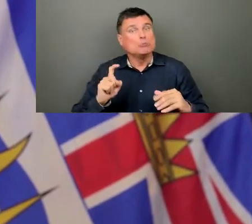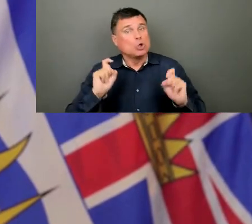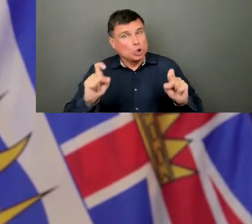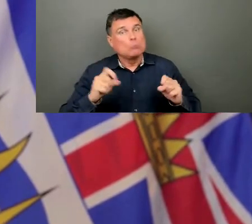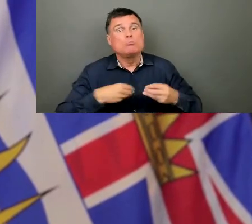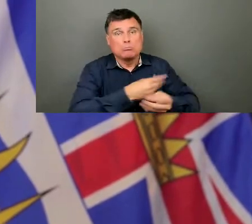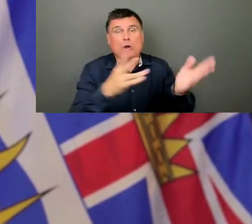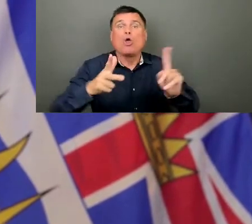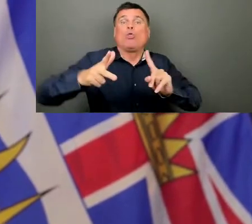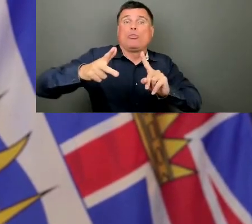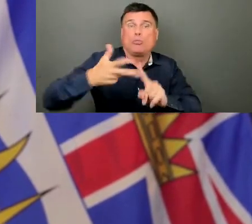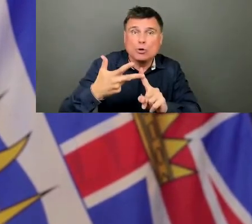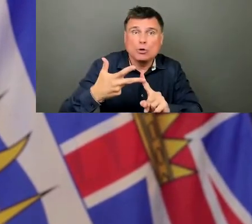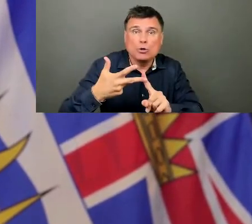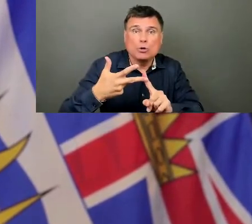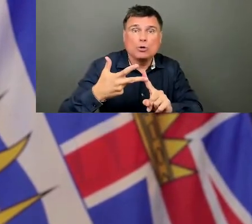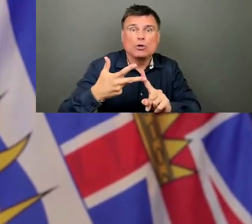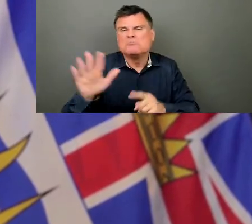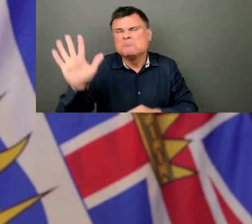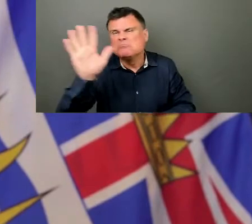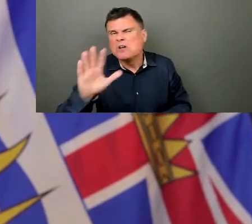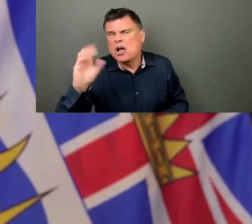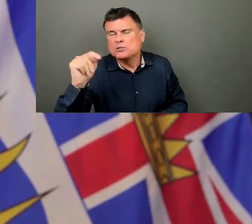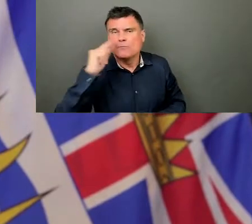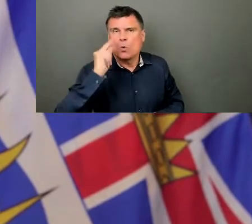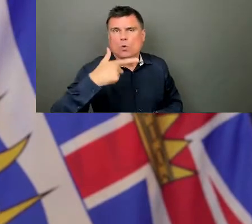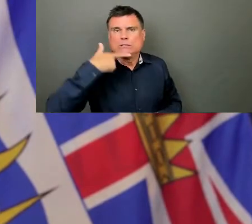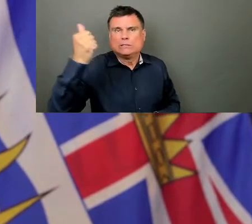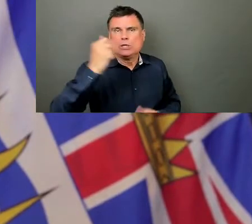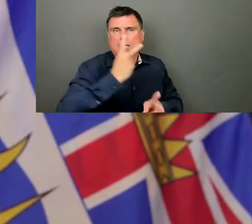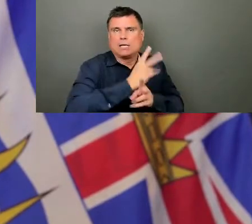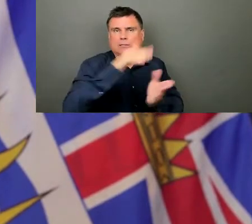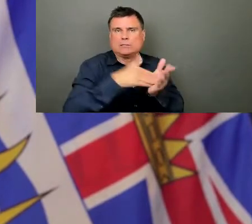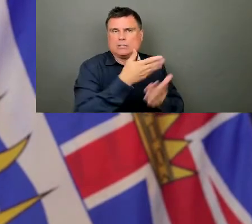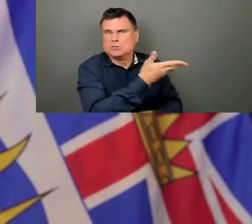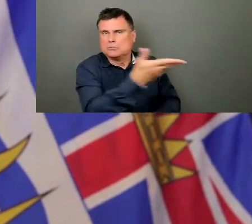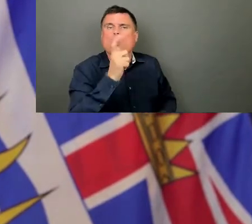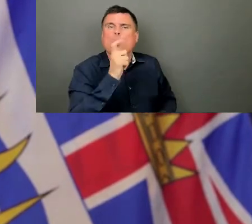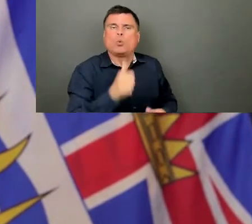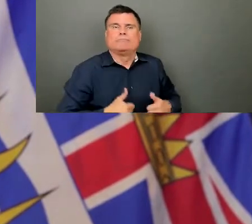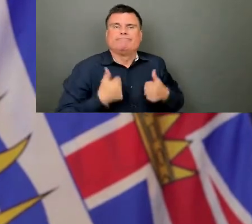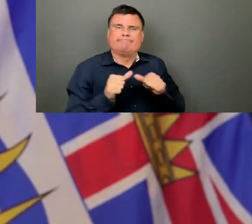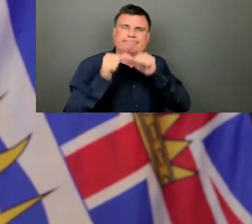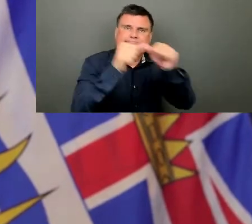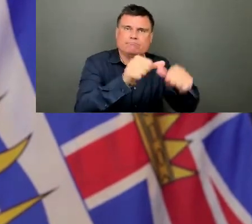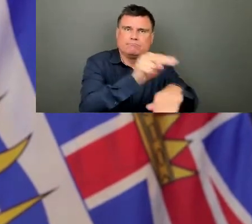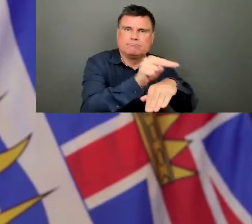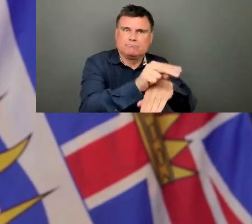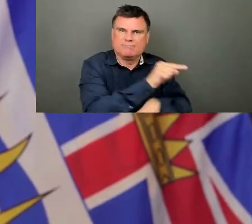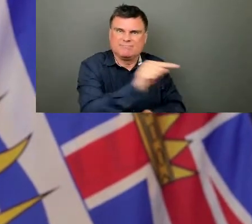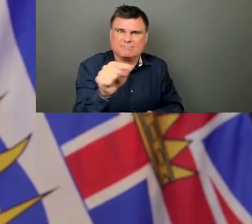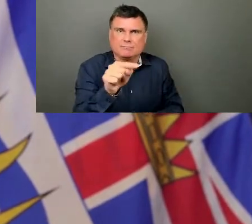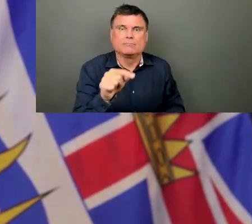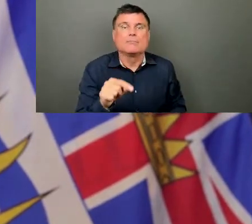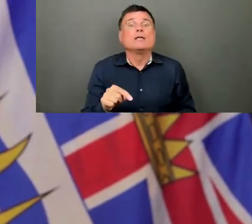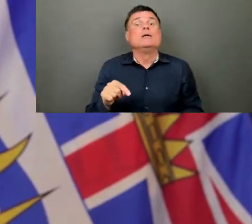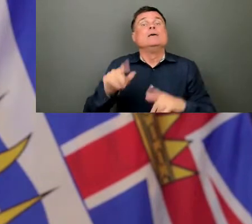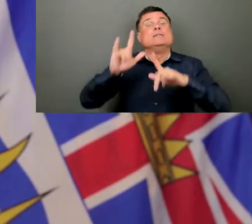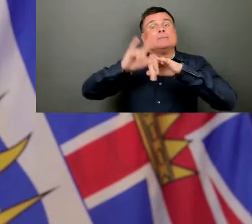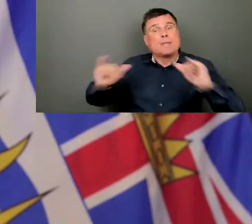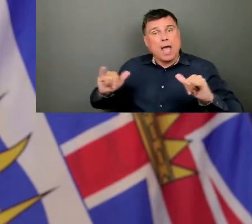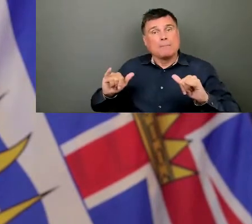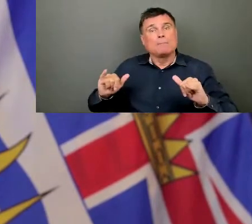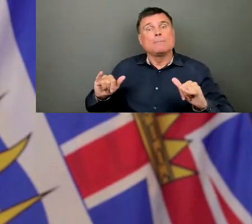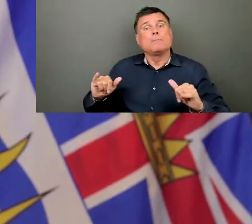influenza immunization around the same time. So yes, absolutely, these are, as you can tell, questions that we're being looking at the details on.